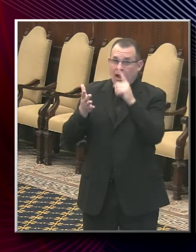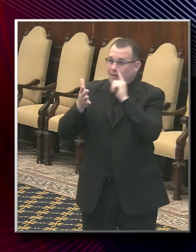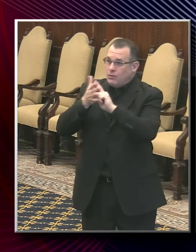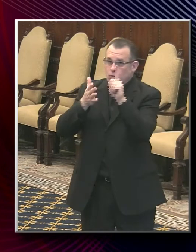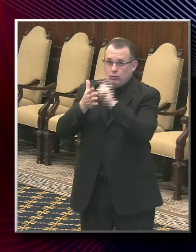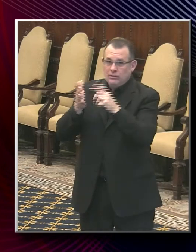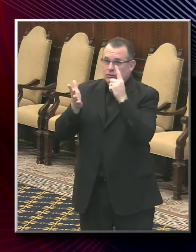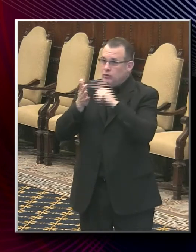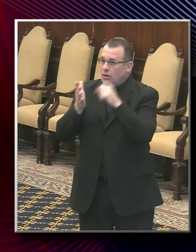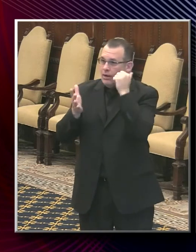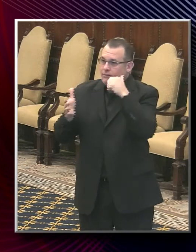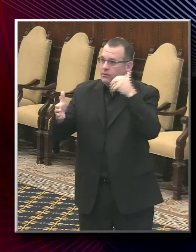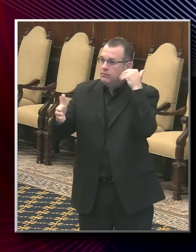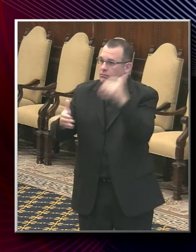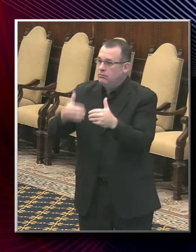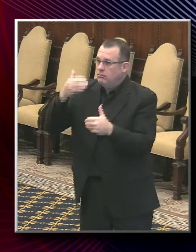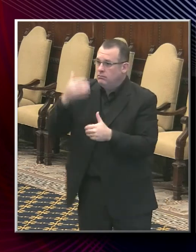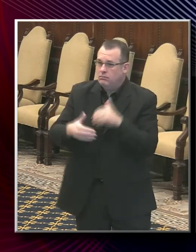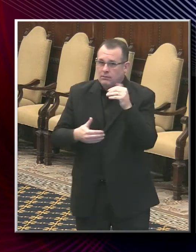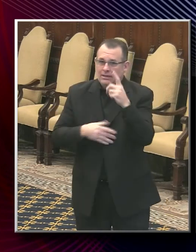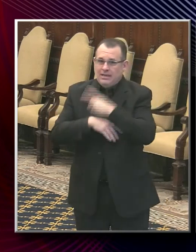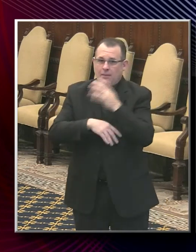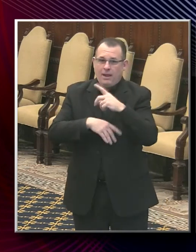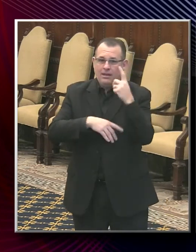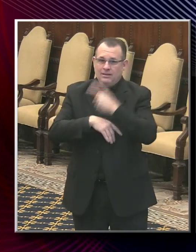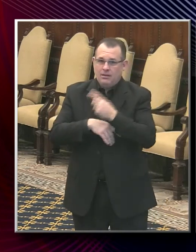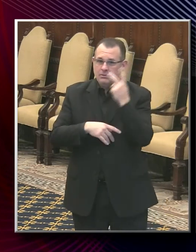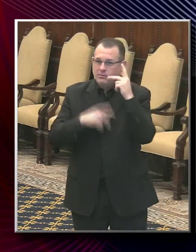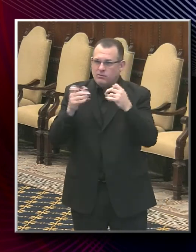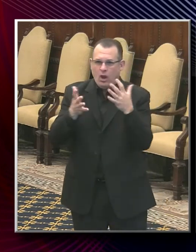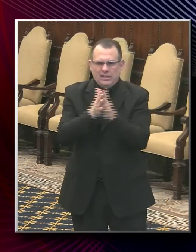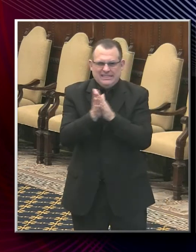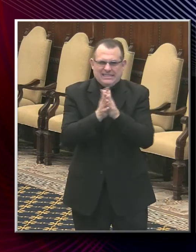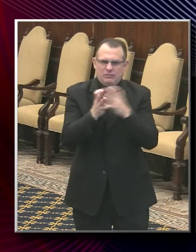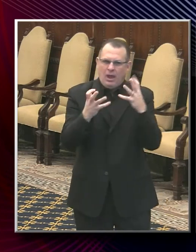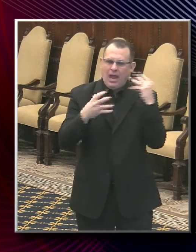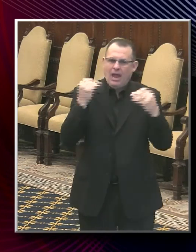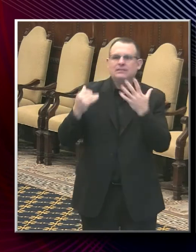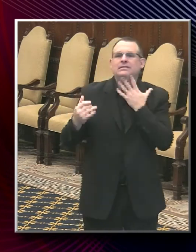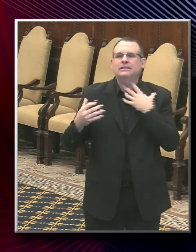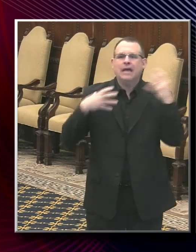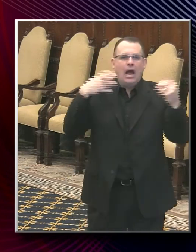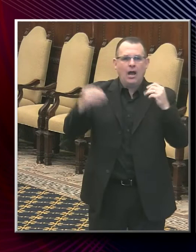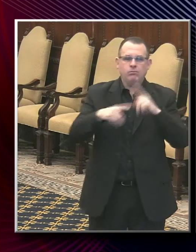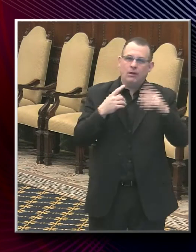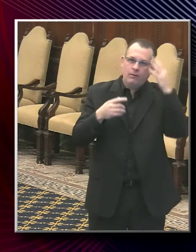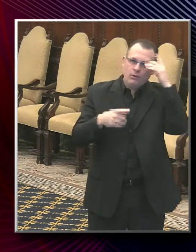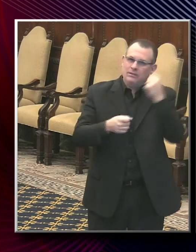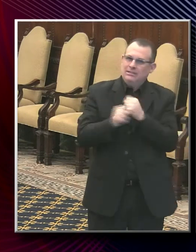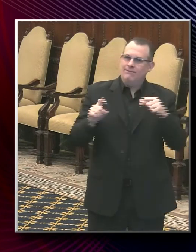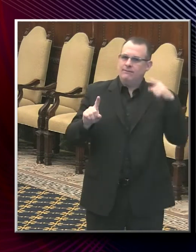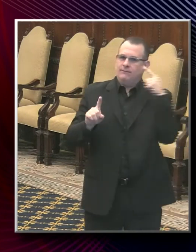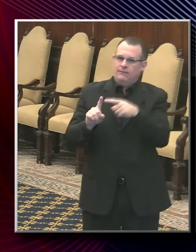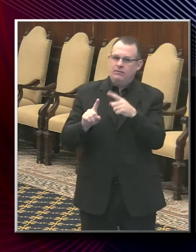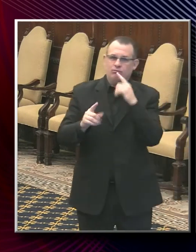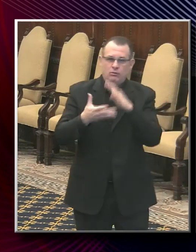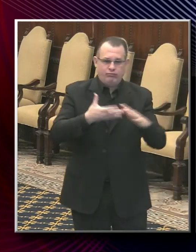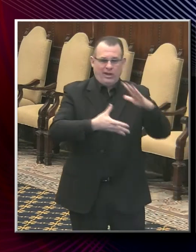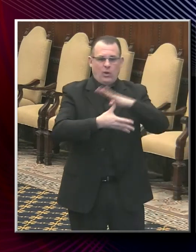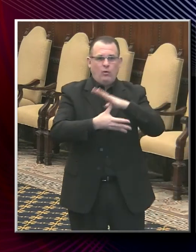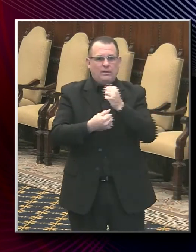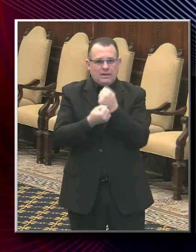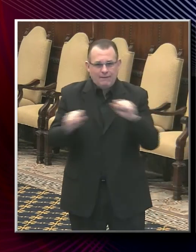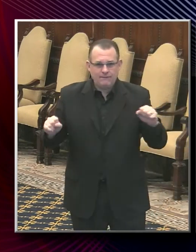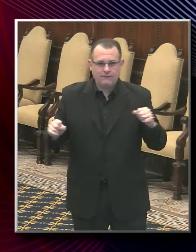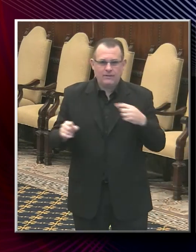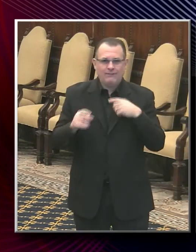day in terms of, because I know a lot of people are itching to get out, but we know safety is a priority. So how are you measuring that? Is it